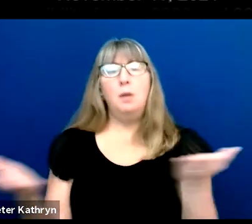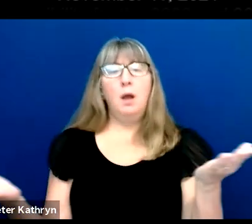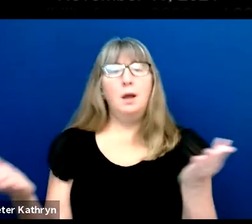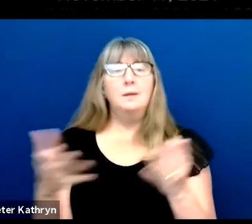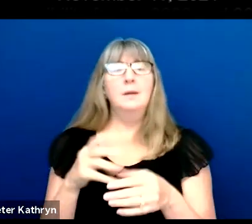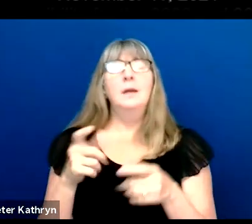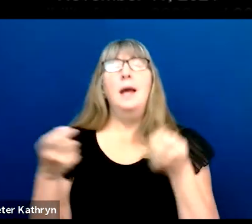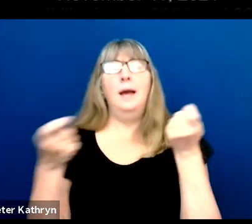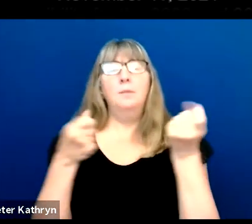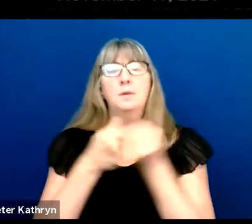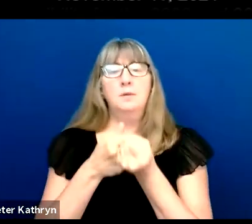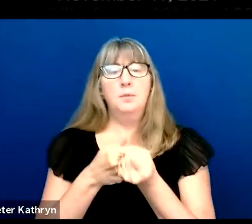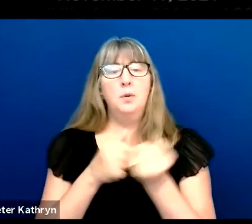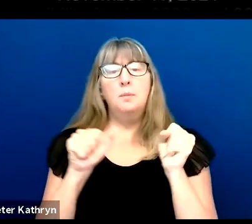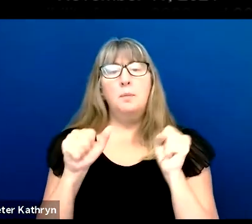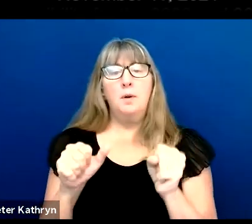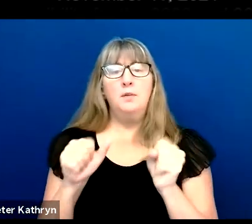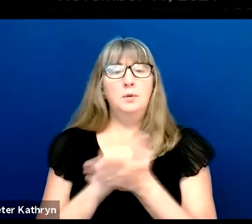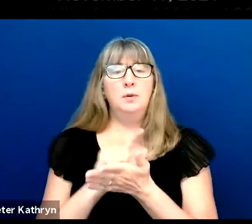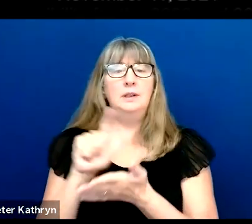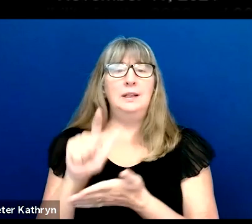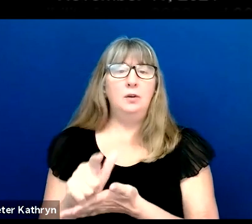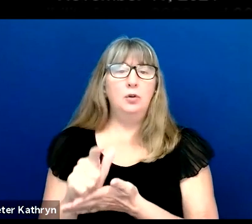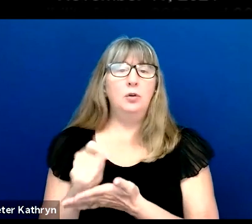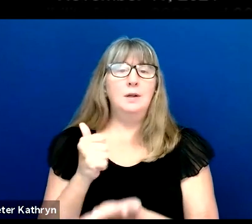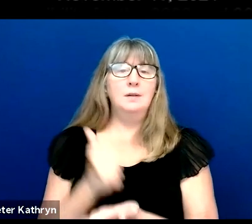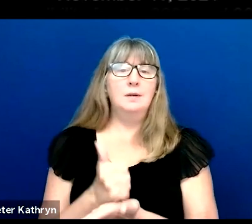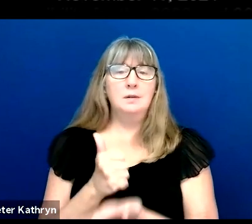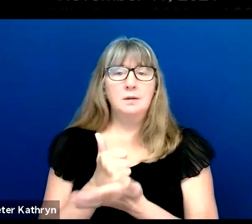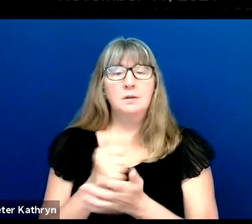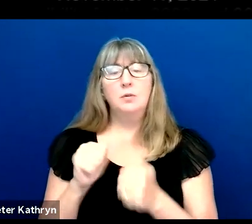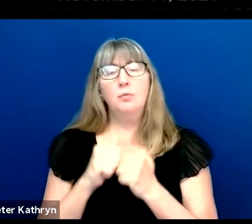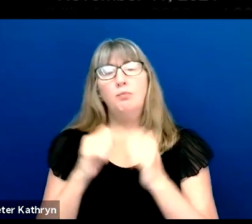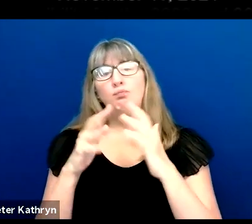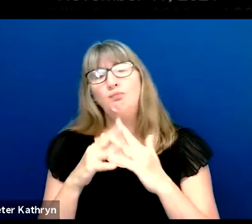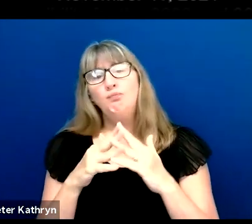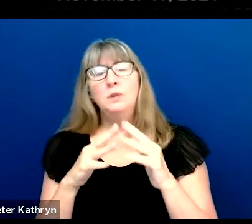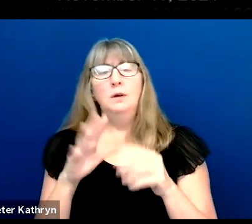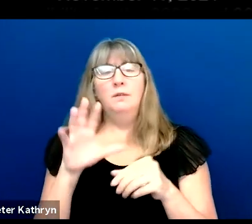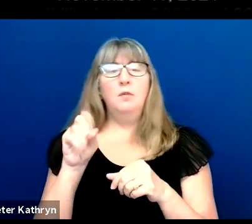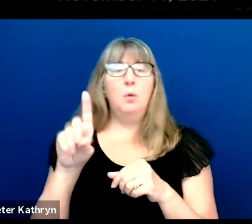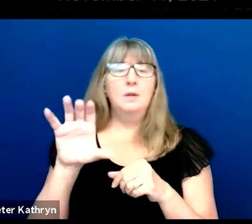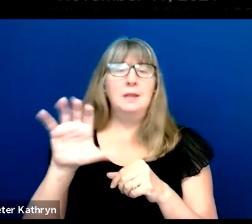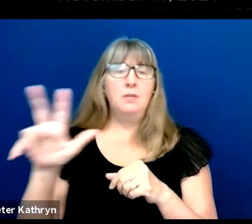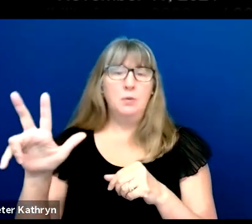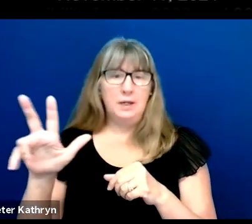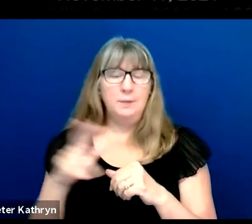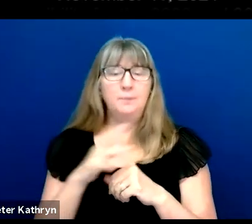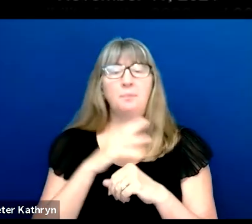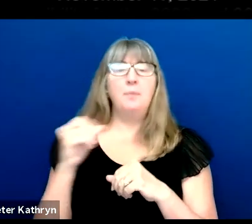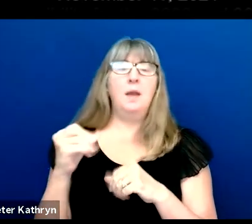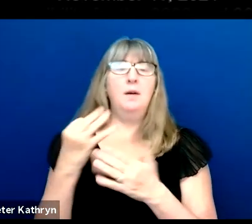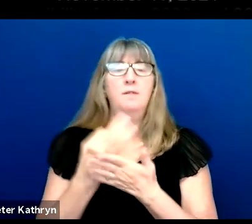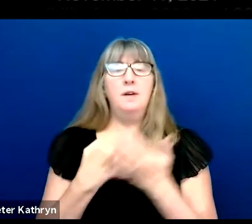and possible legal assistance with creating and solidifying our 501c3, and our